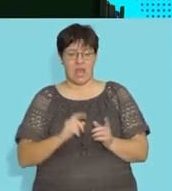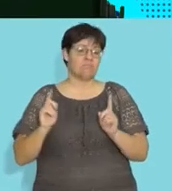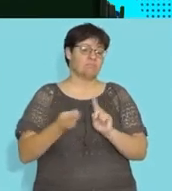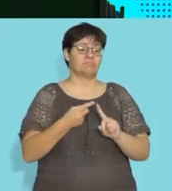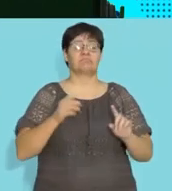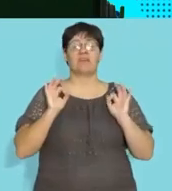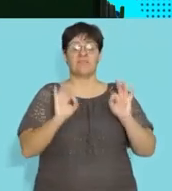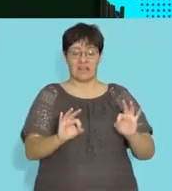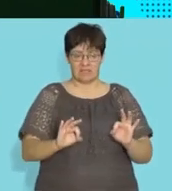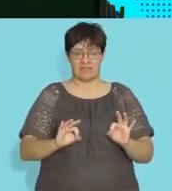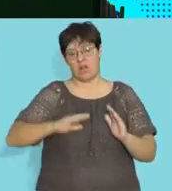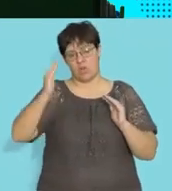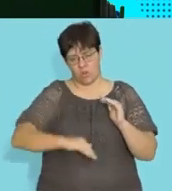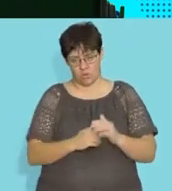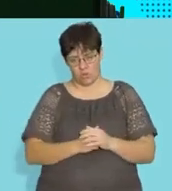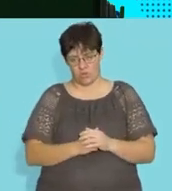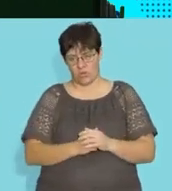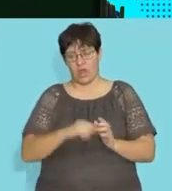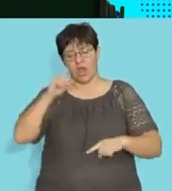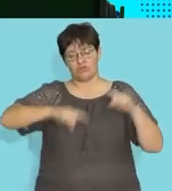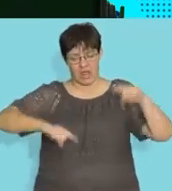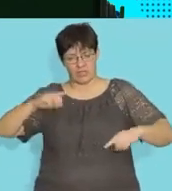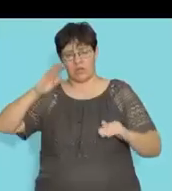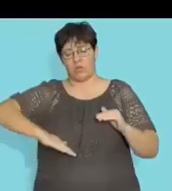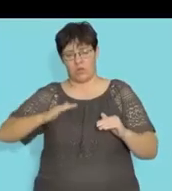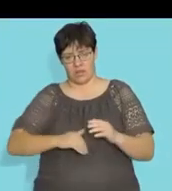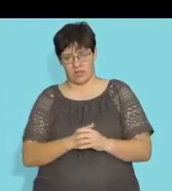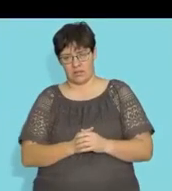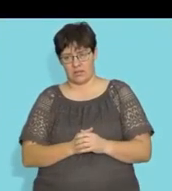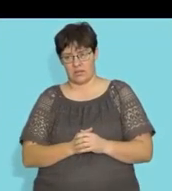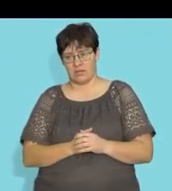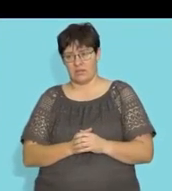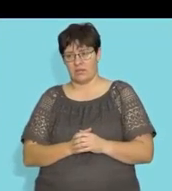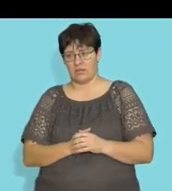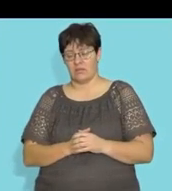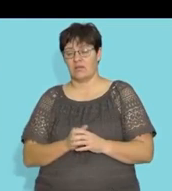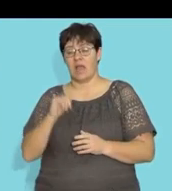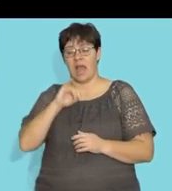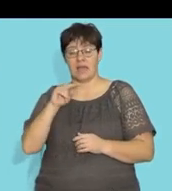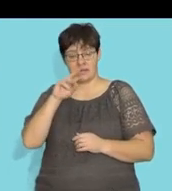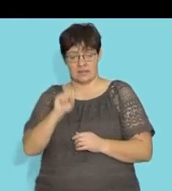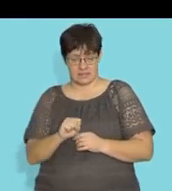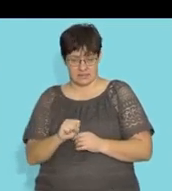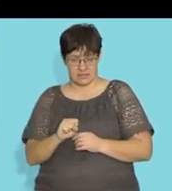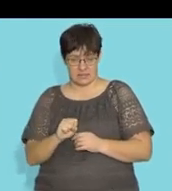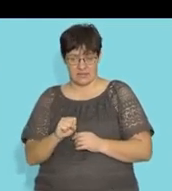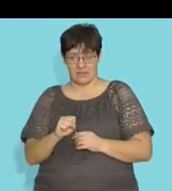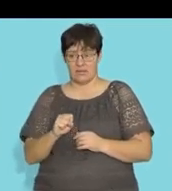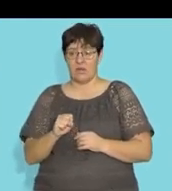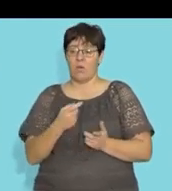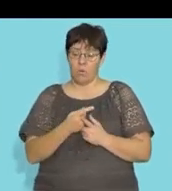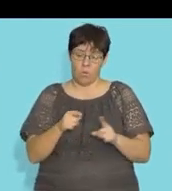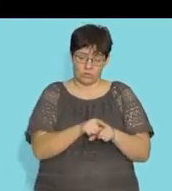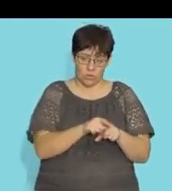effective collisions per unit time, and a lower rate of reaction. And this ions, the low ion